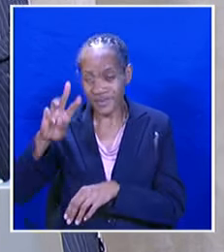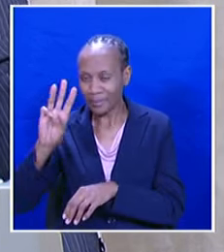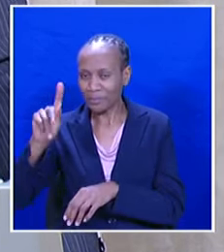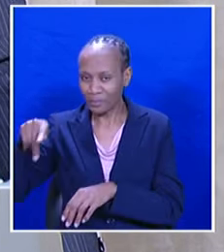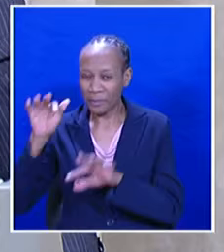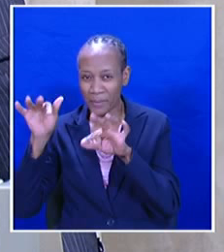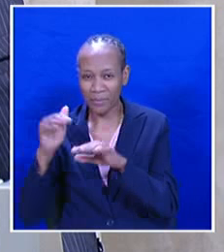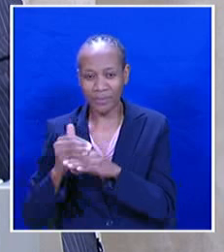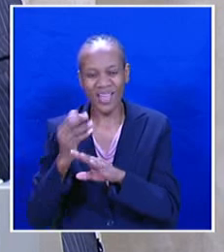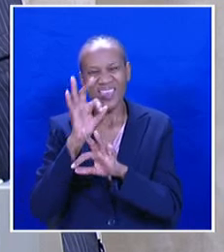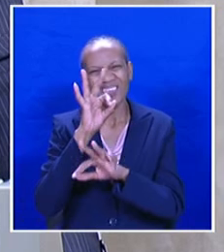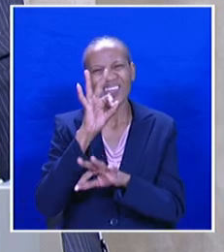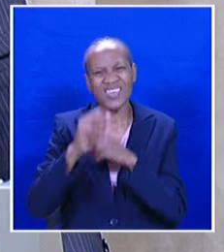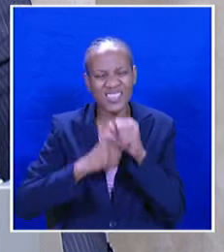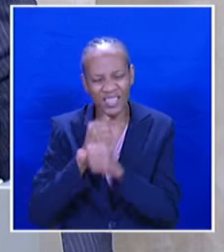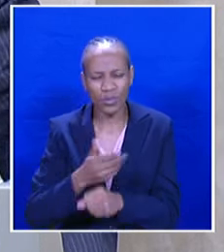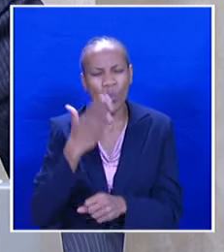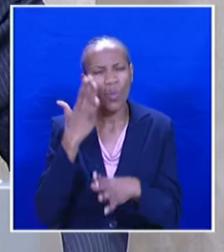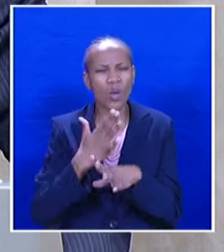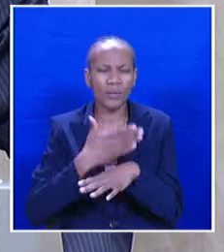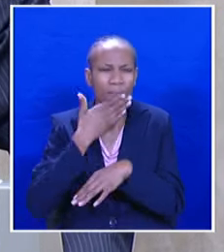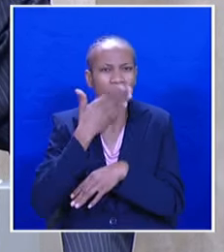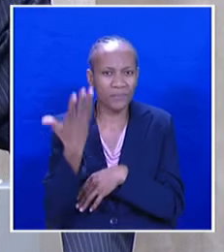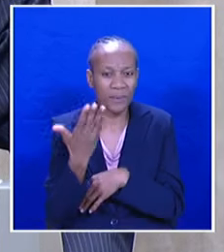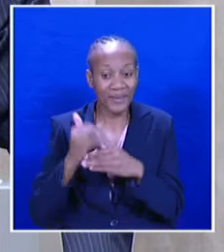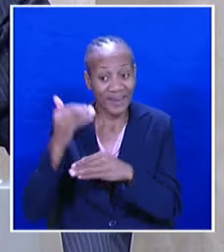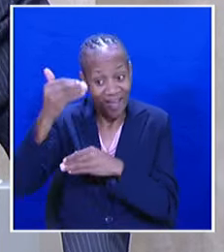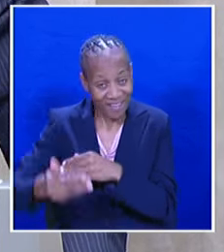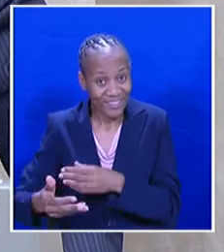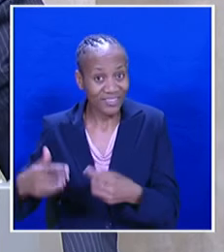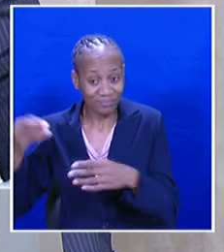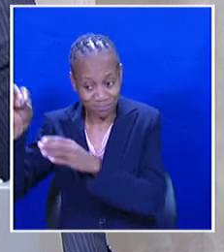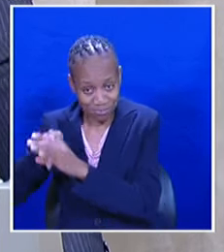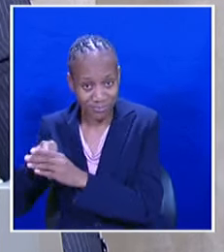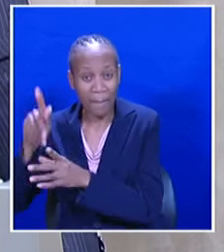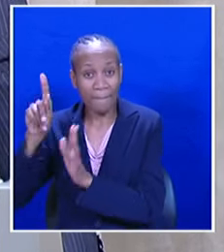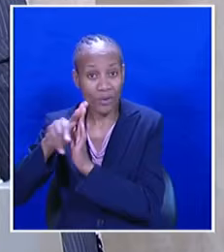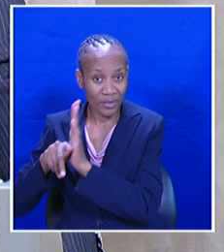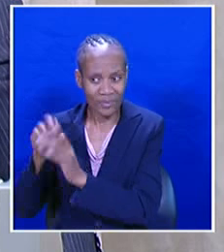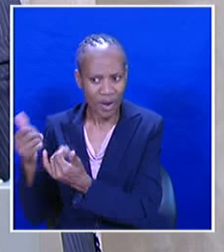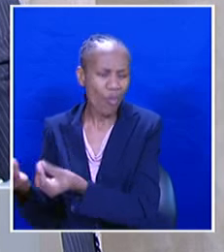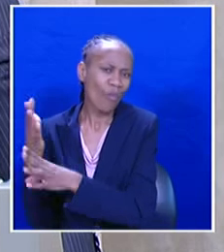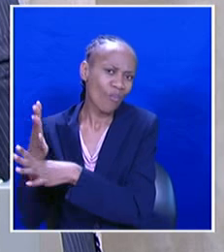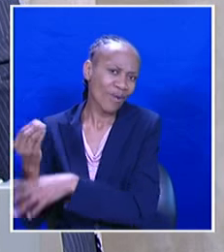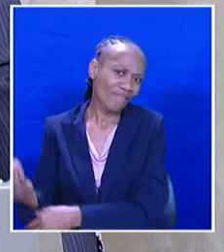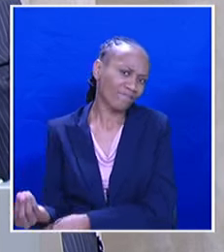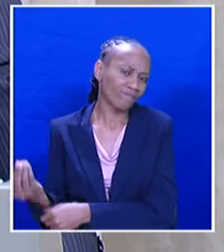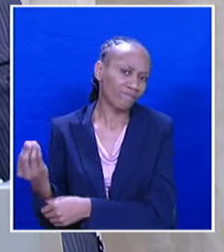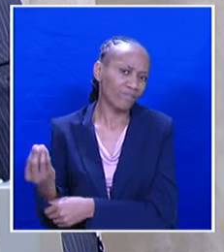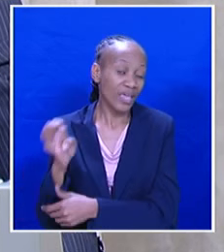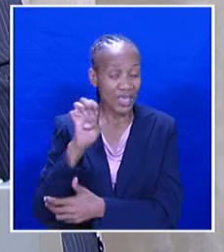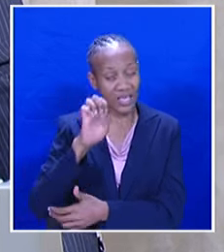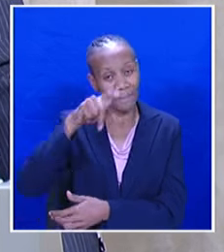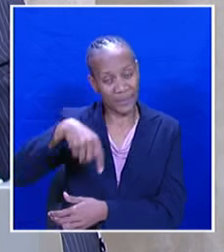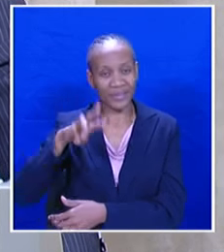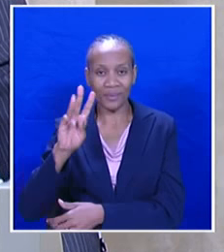prior to working in EWP projects. The EPWP program